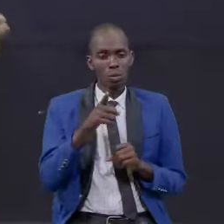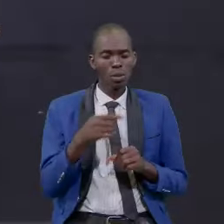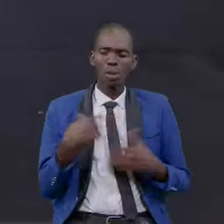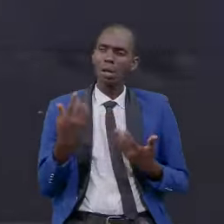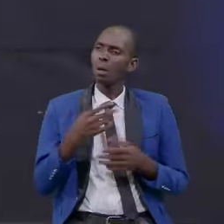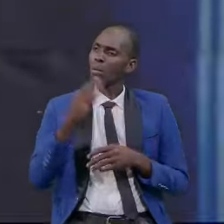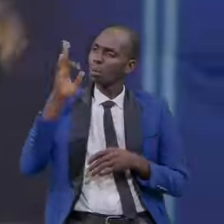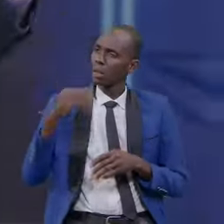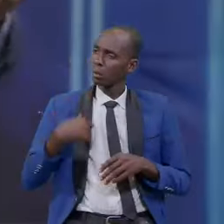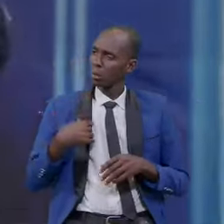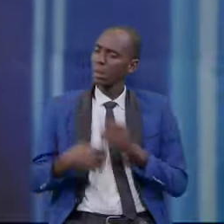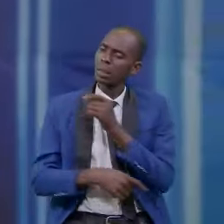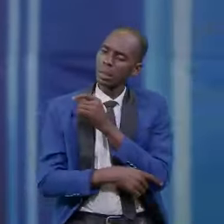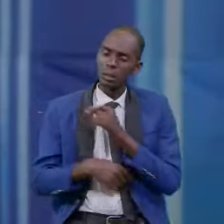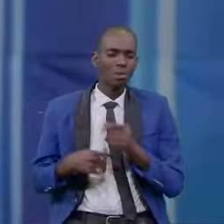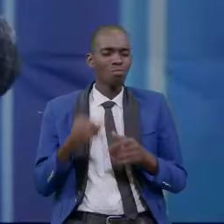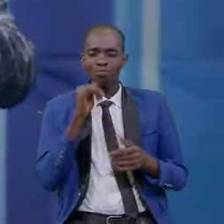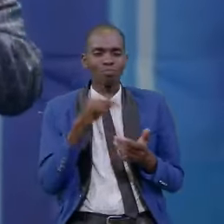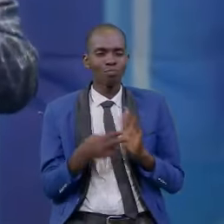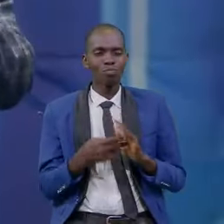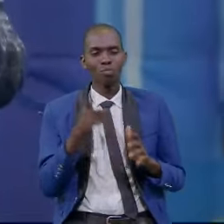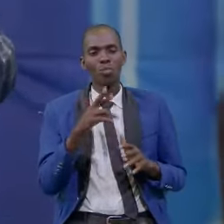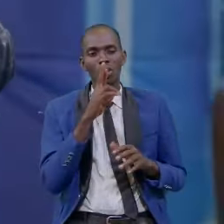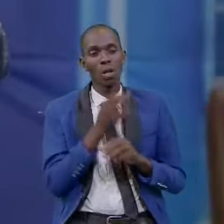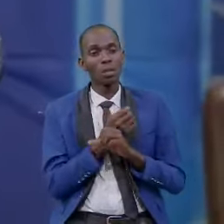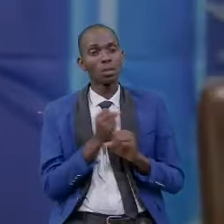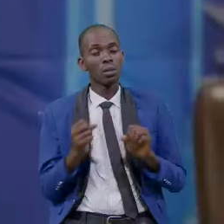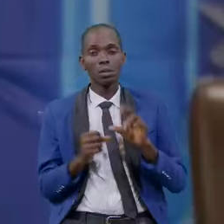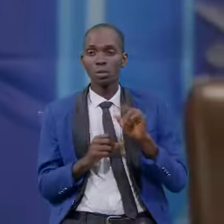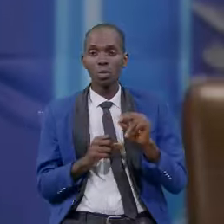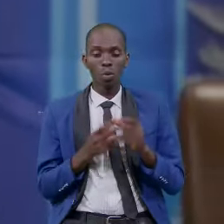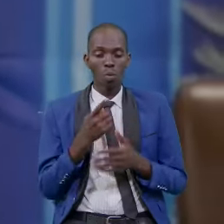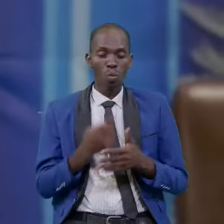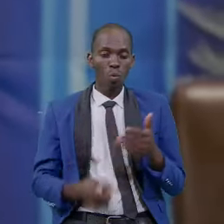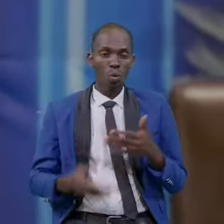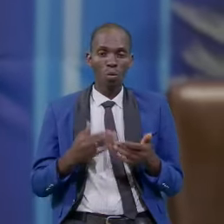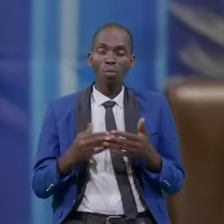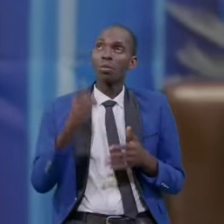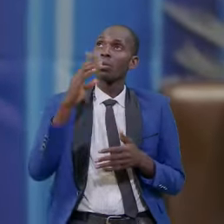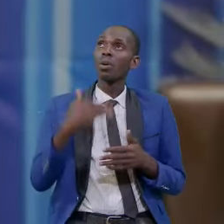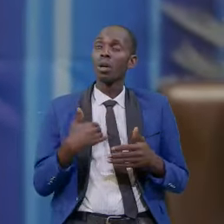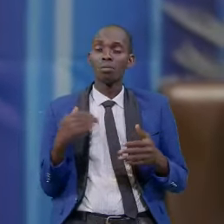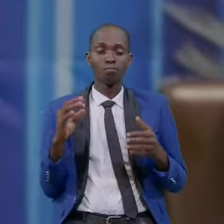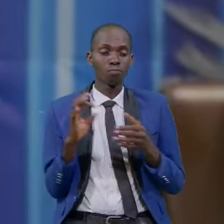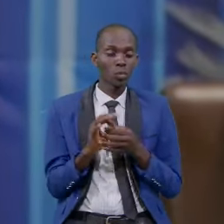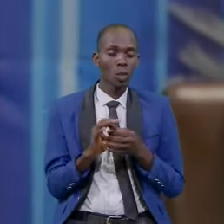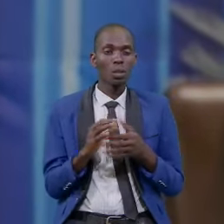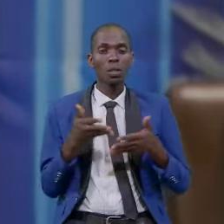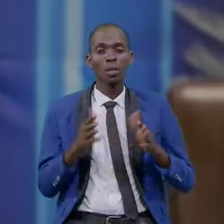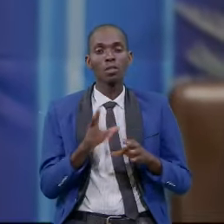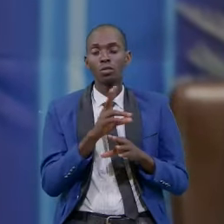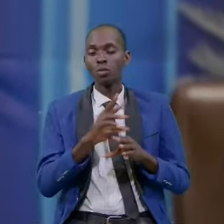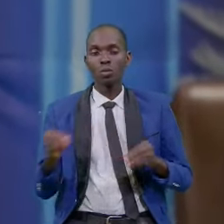still committing adultery, you are saved. No, what God has joined together, let no overseer,